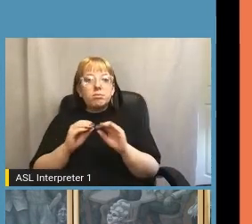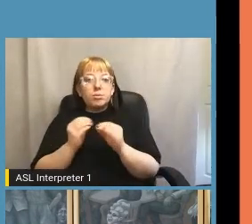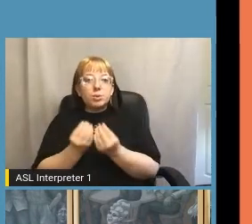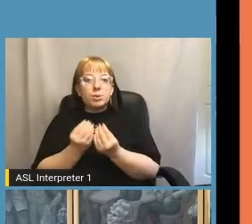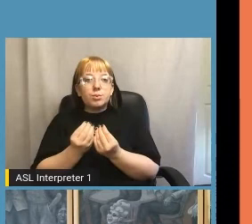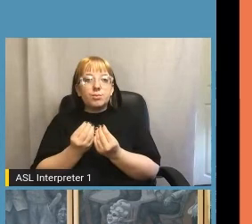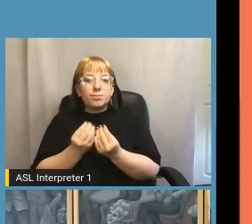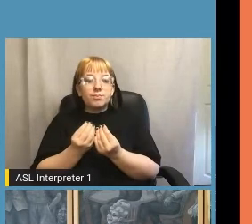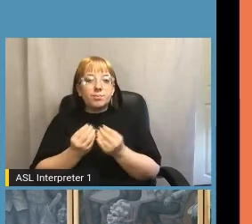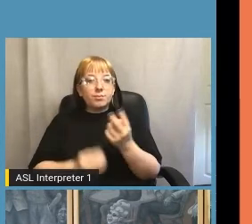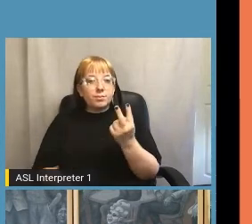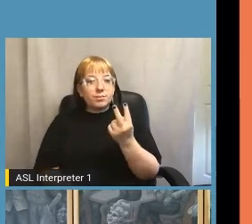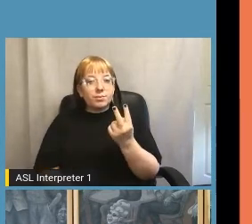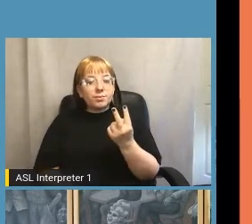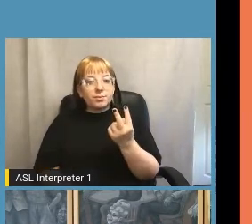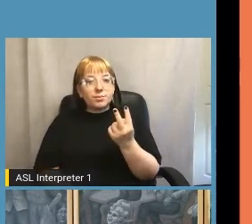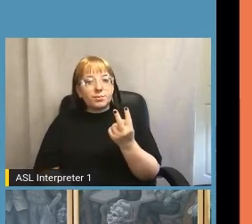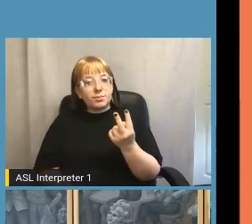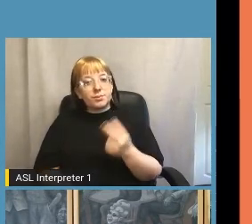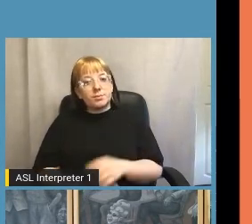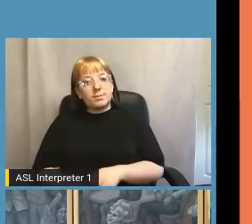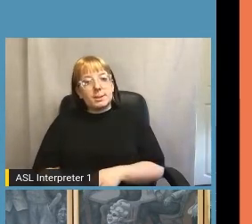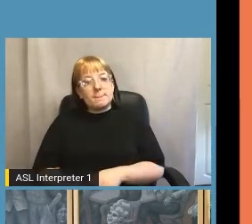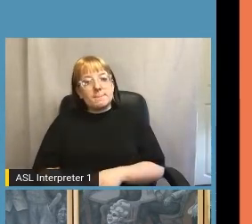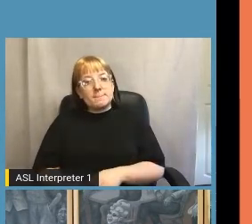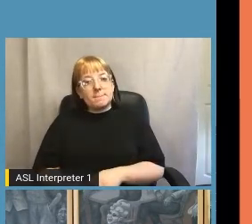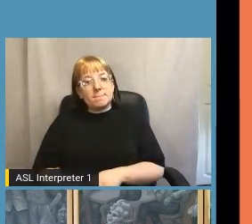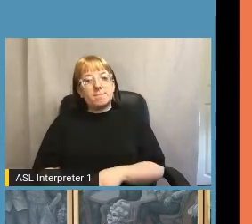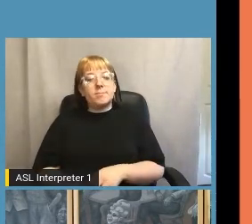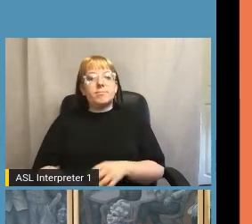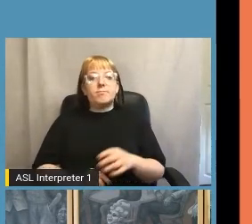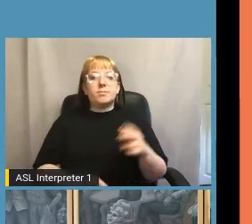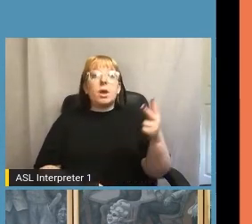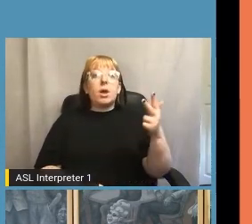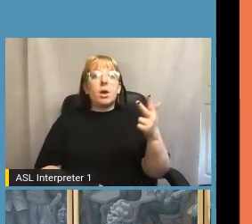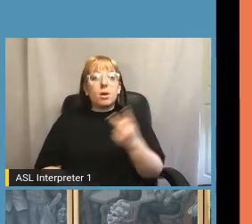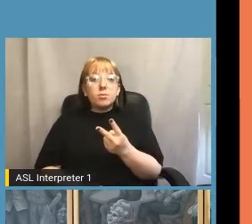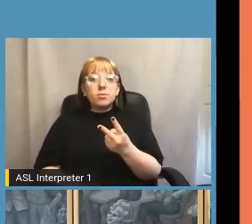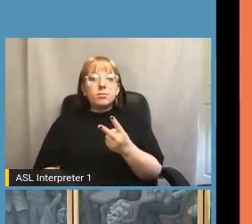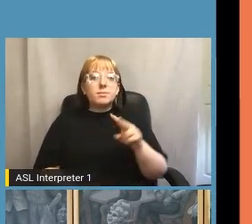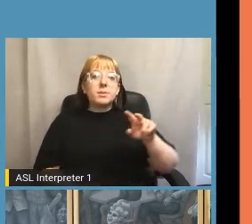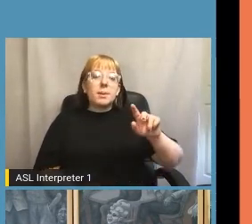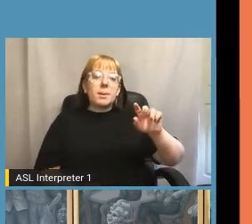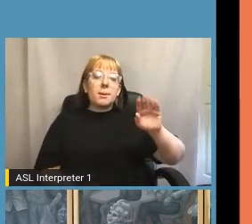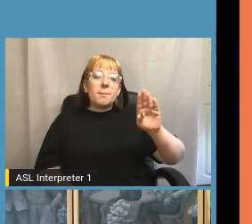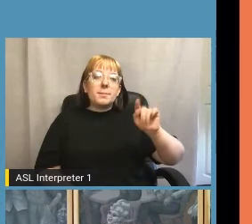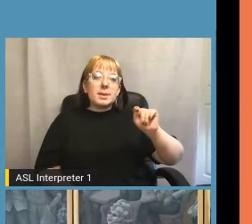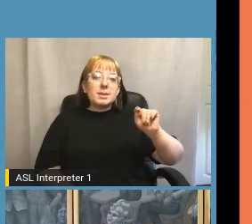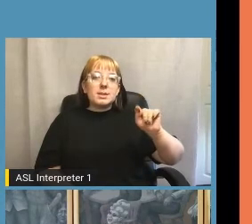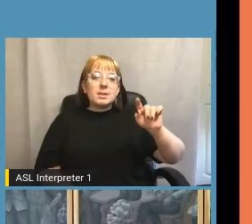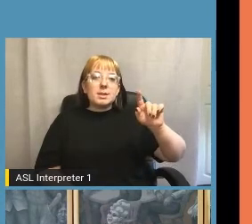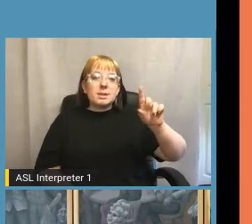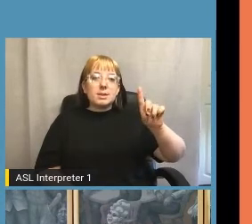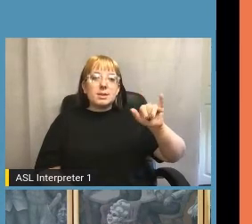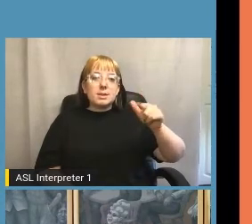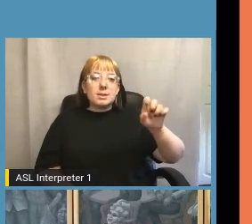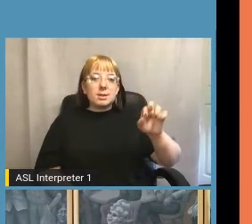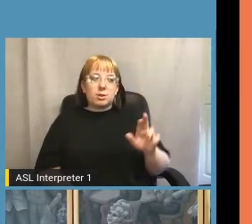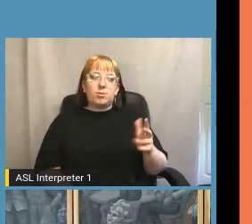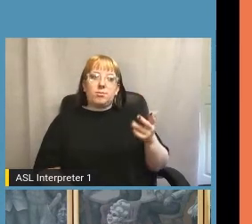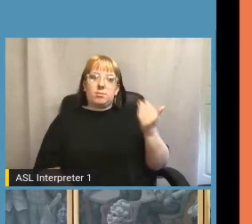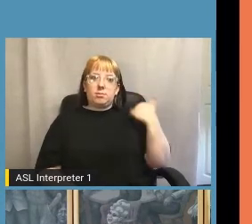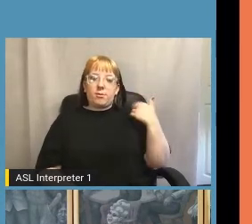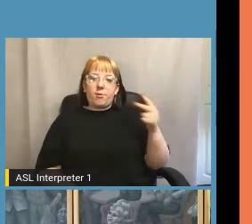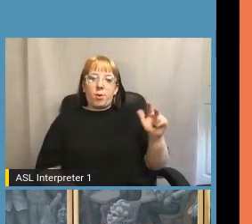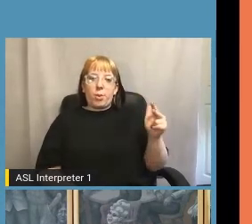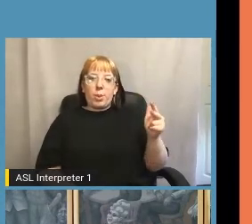the most important thing, knowing when we dropped down to two, was that VT Digger needed to step down, and that we understood that,